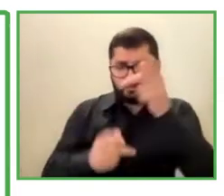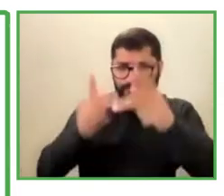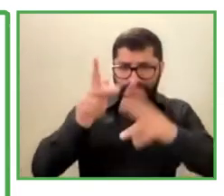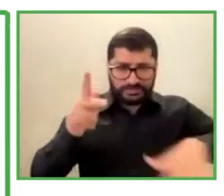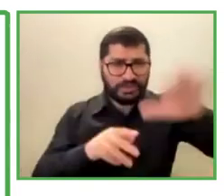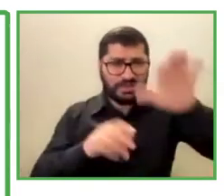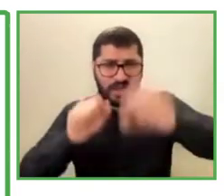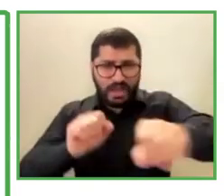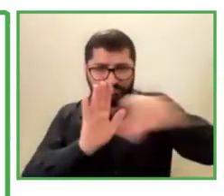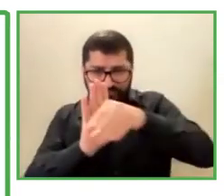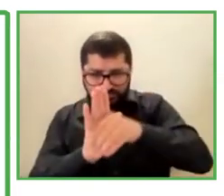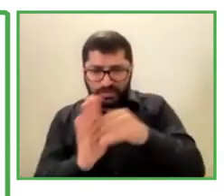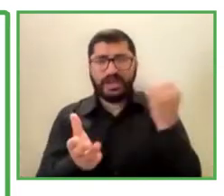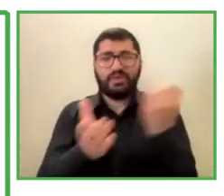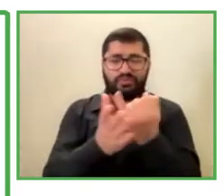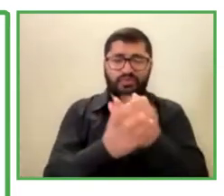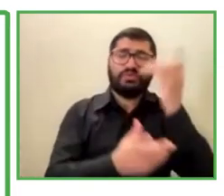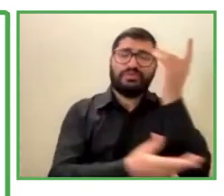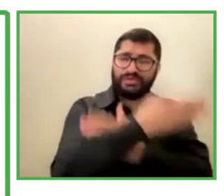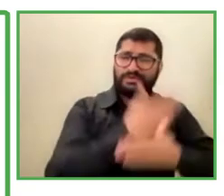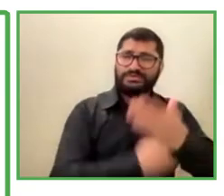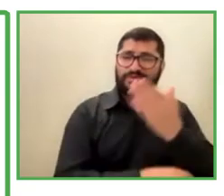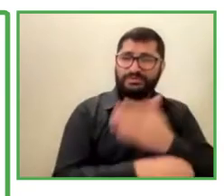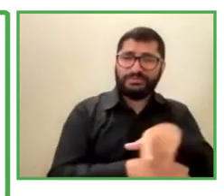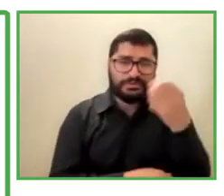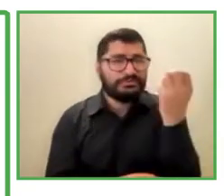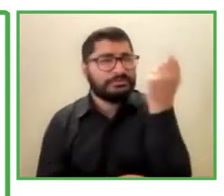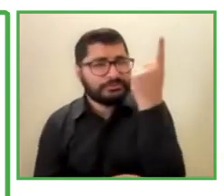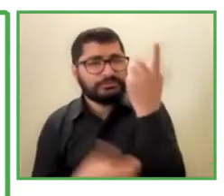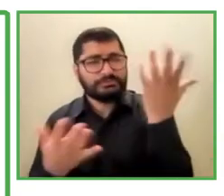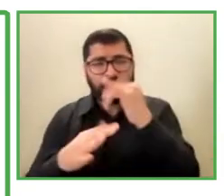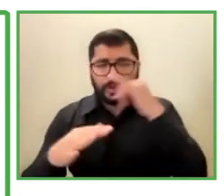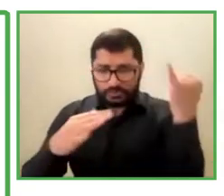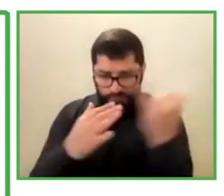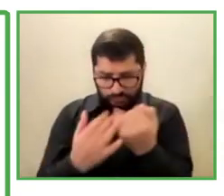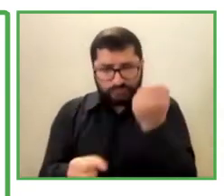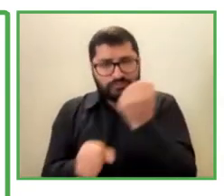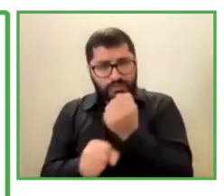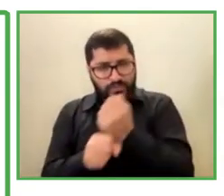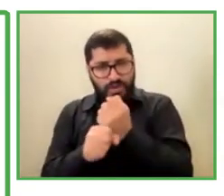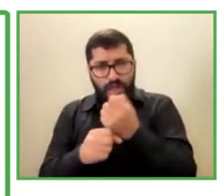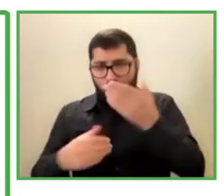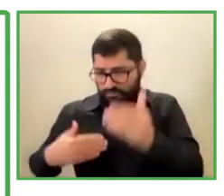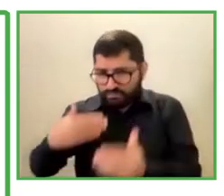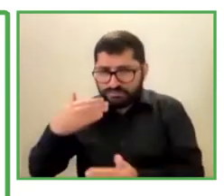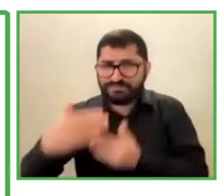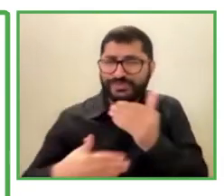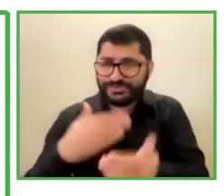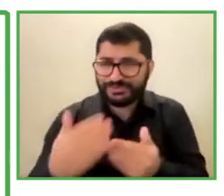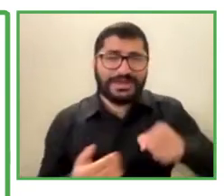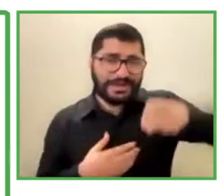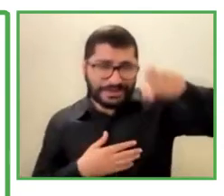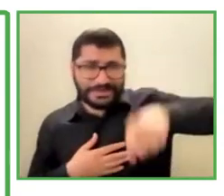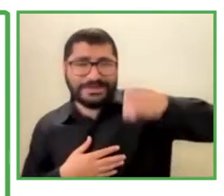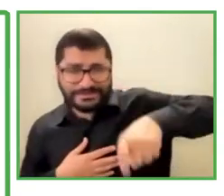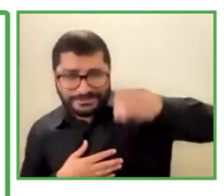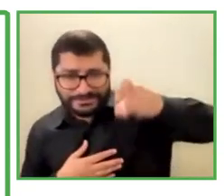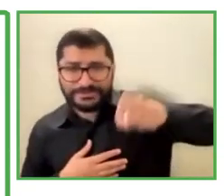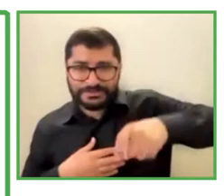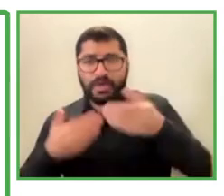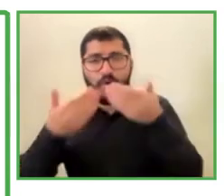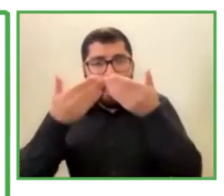We understand that work inclusion is a process. We know that it is necessary to enable,